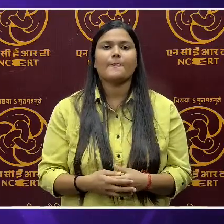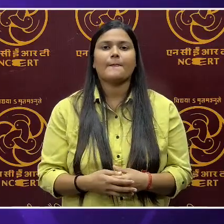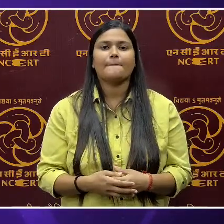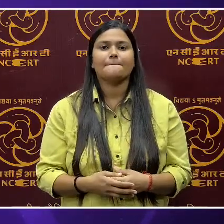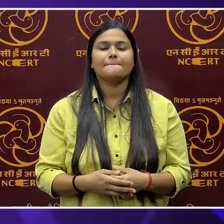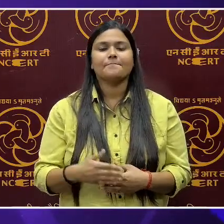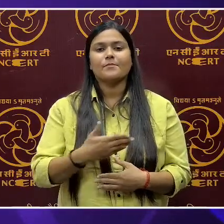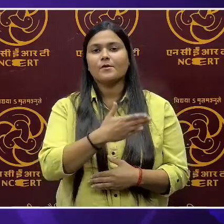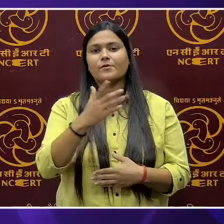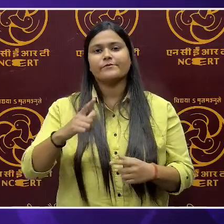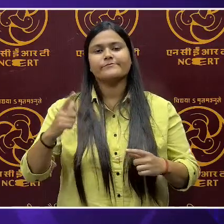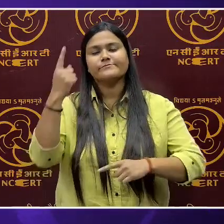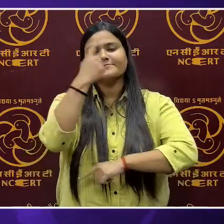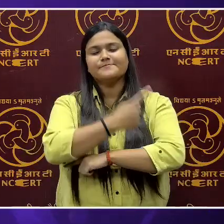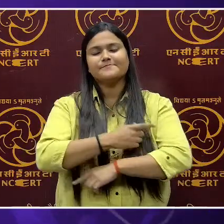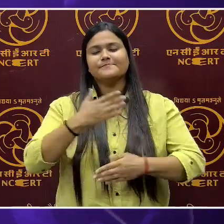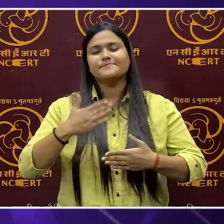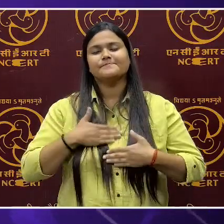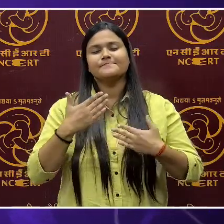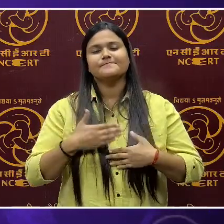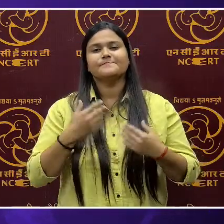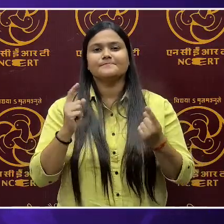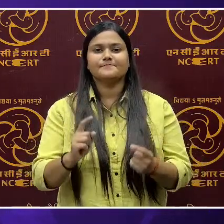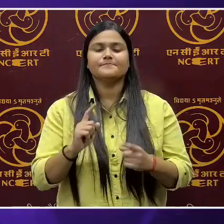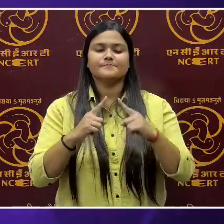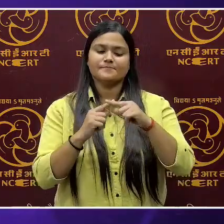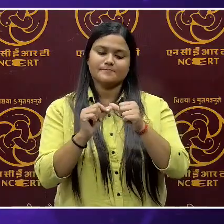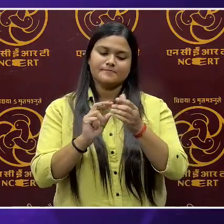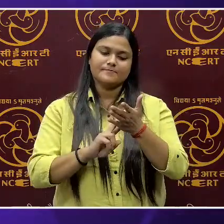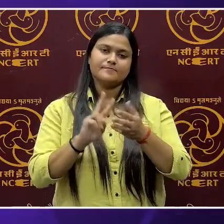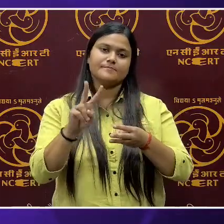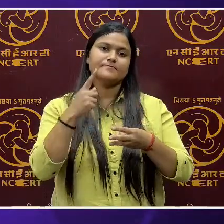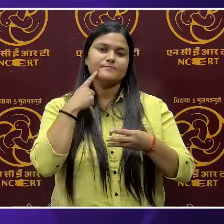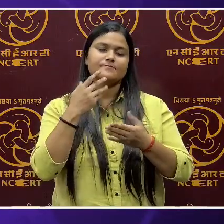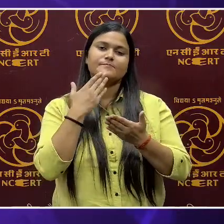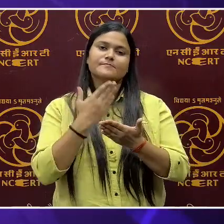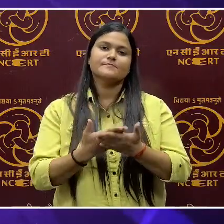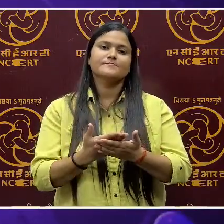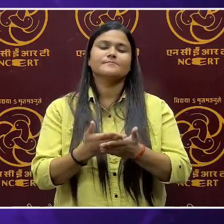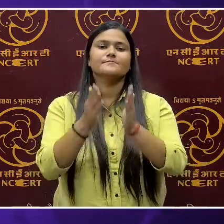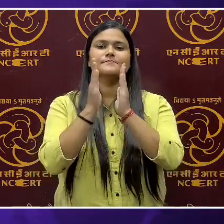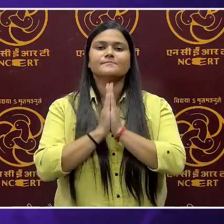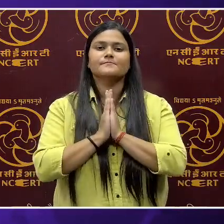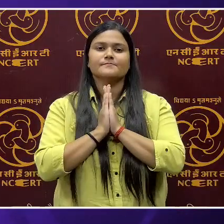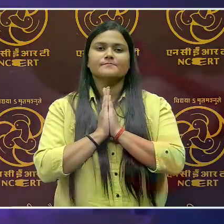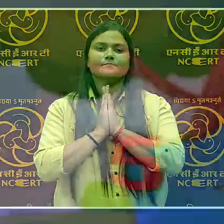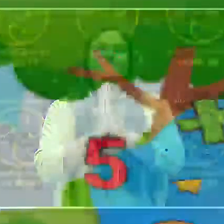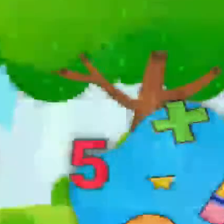great day ahead. Thank you so much. I'm Tanvi Khurana and I'll take a leave of you. Namaskar.